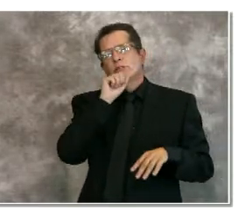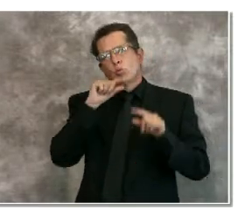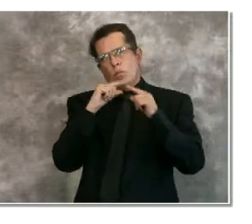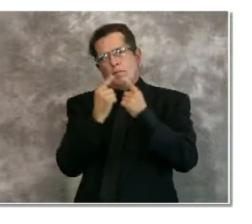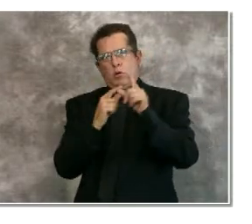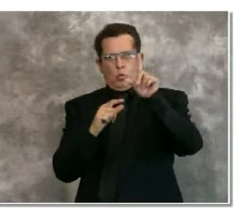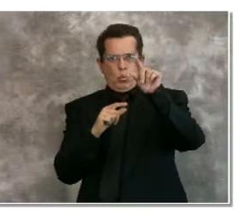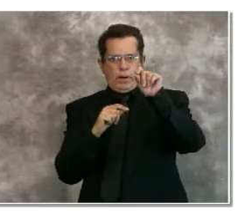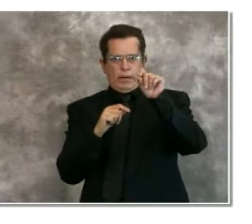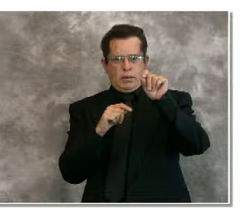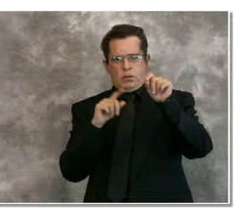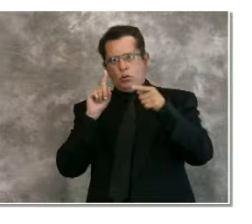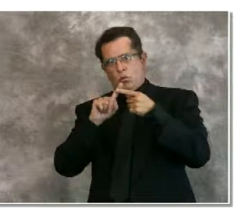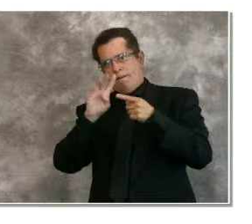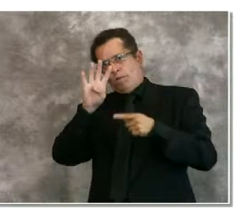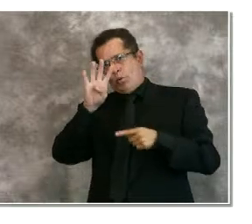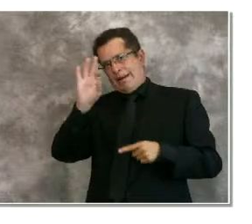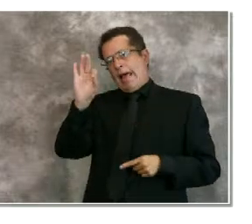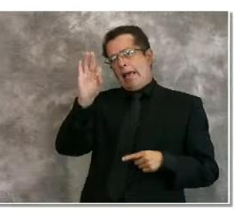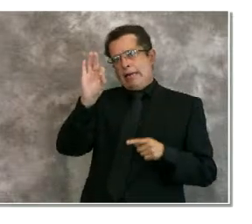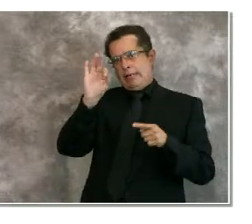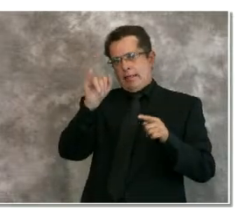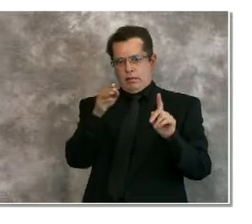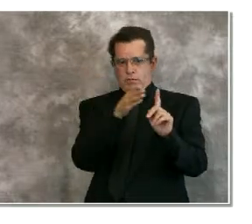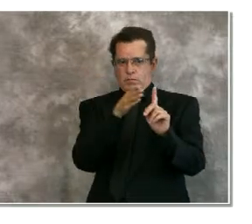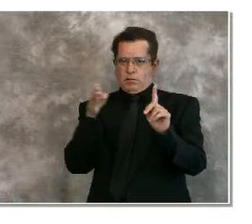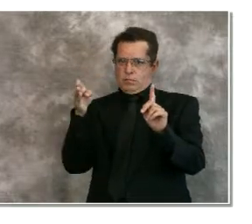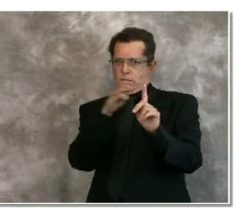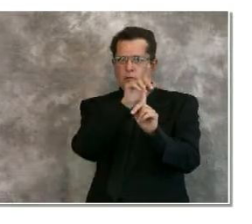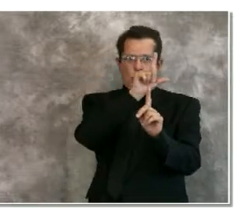to 49 years of age,